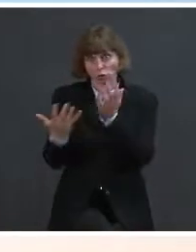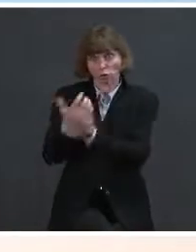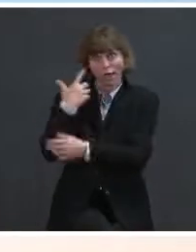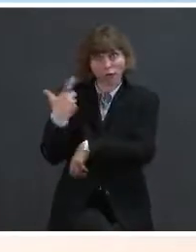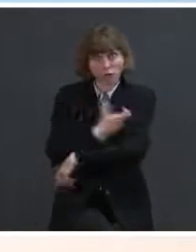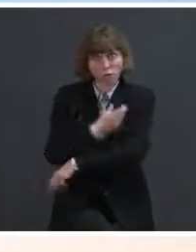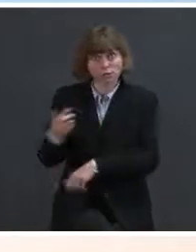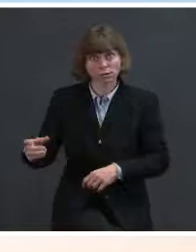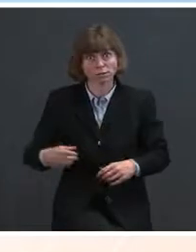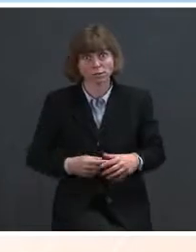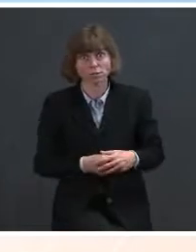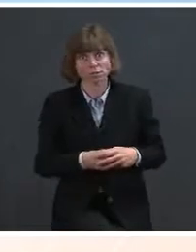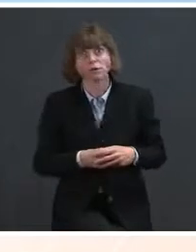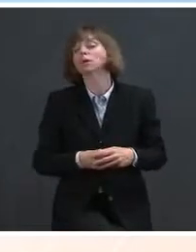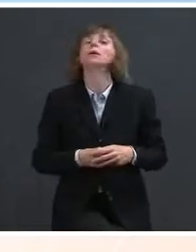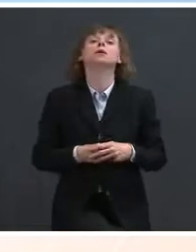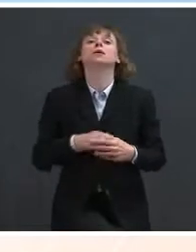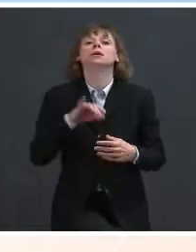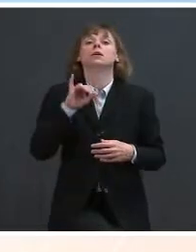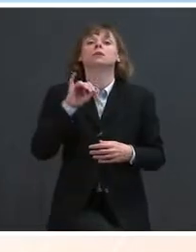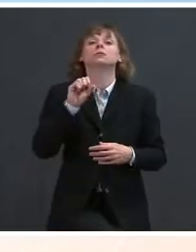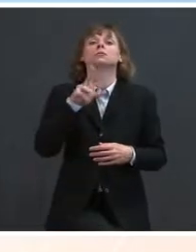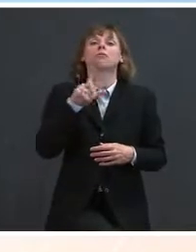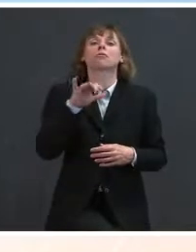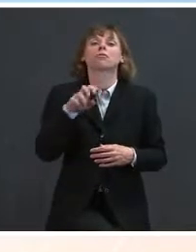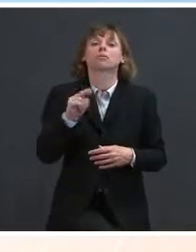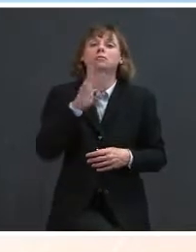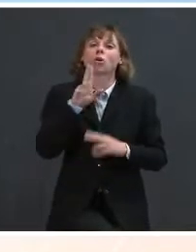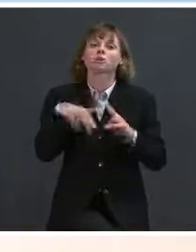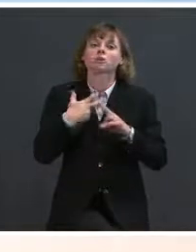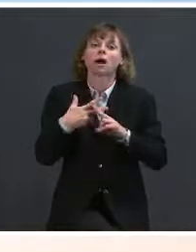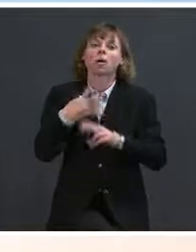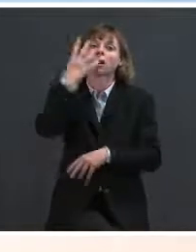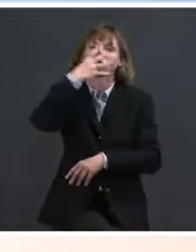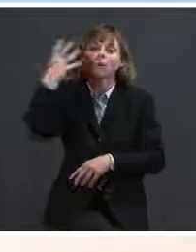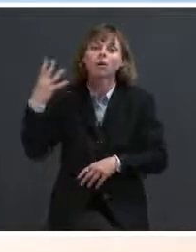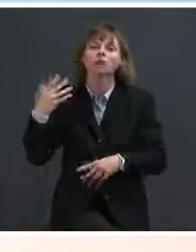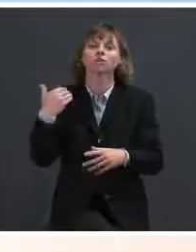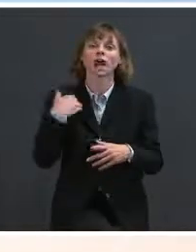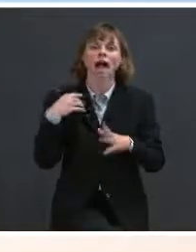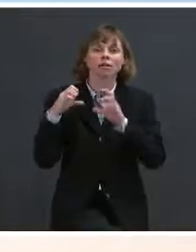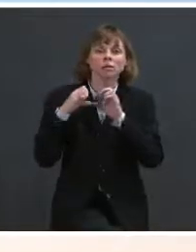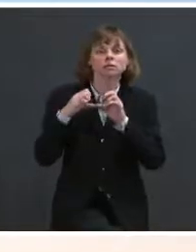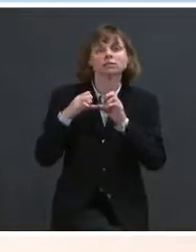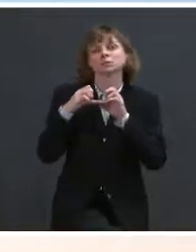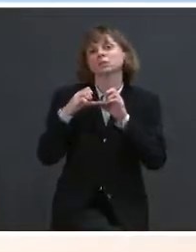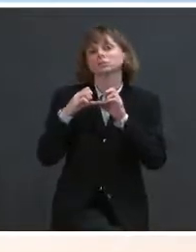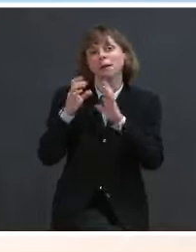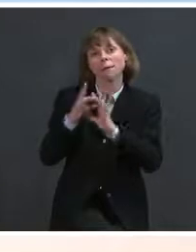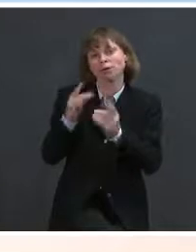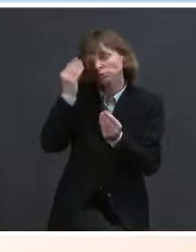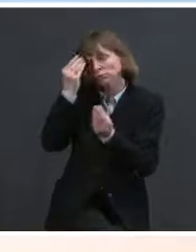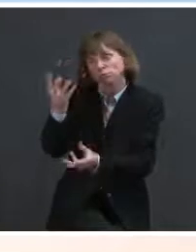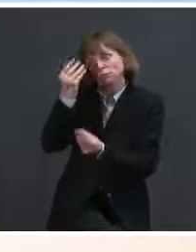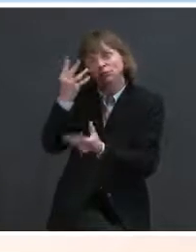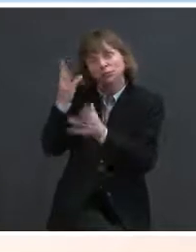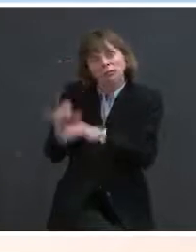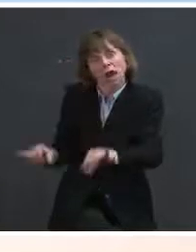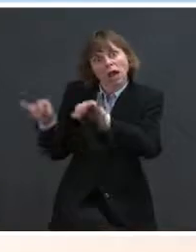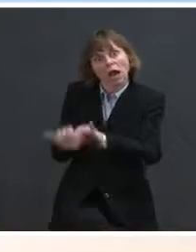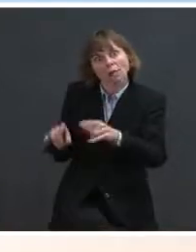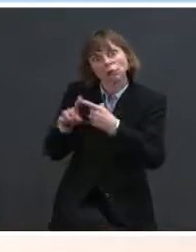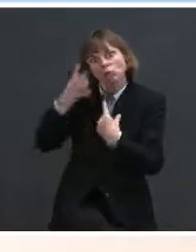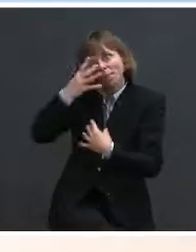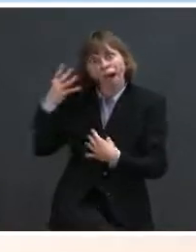Jake Sullivan talking about on immigration, the need to have a consistent and continued message to communicate to migrants that the border is closed right now. We saw